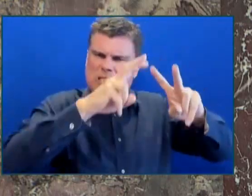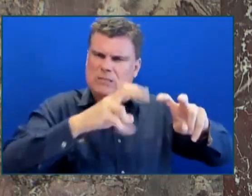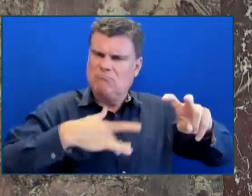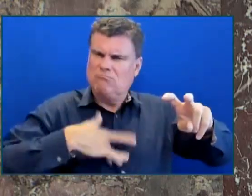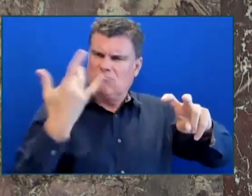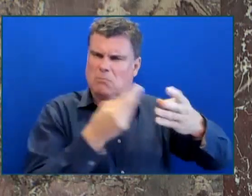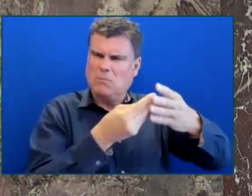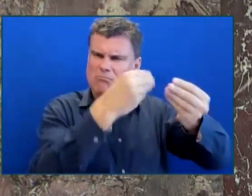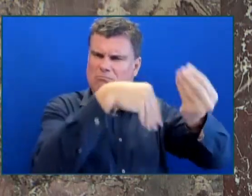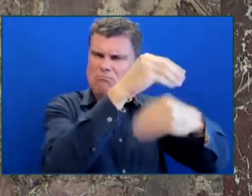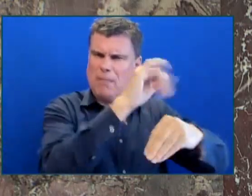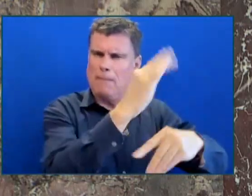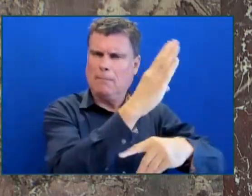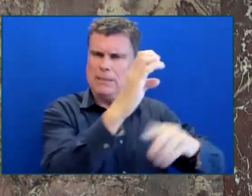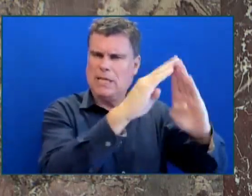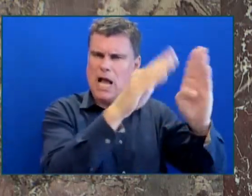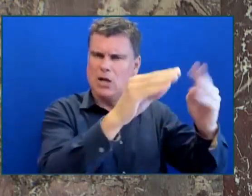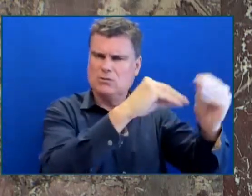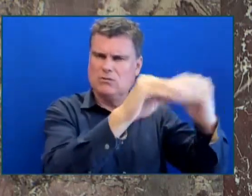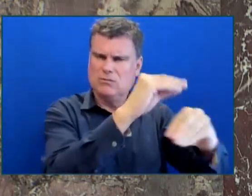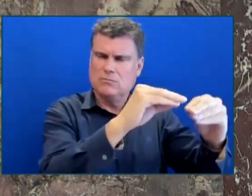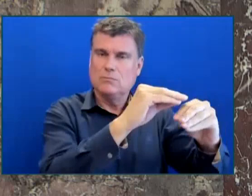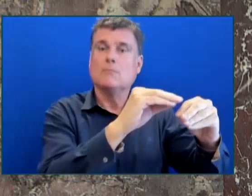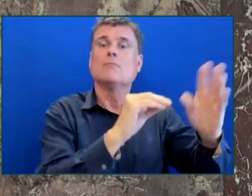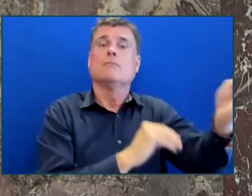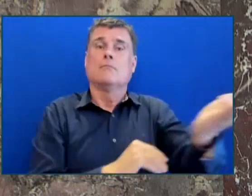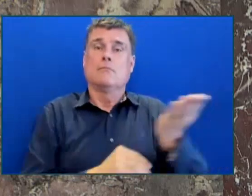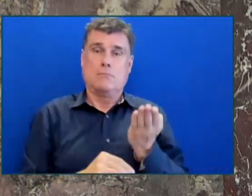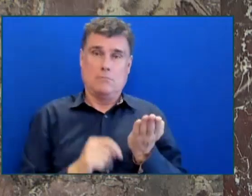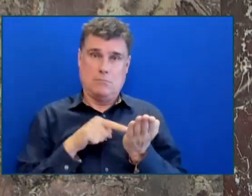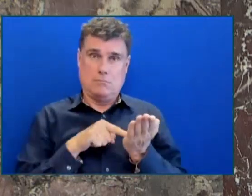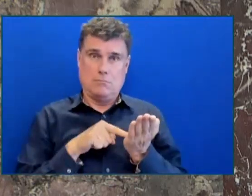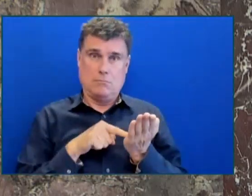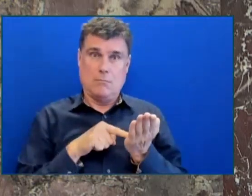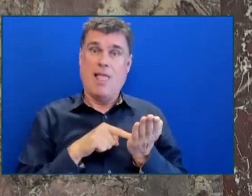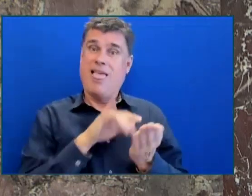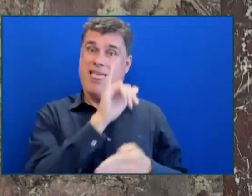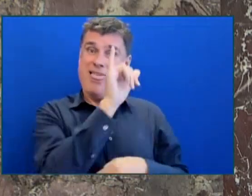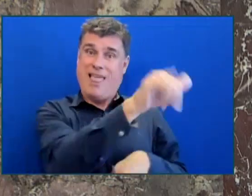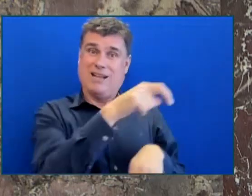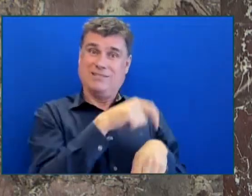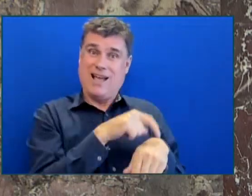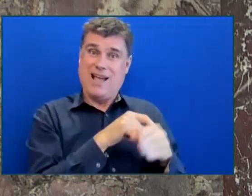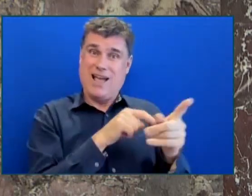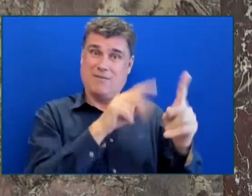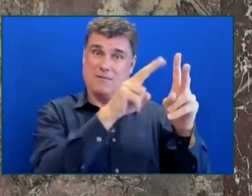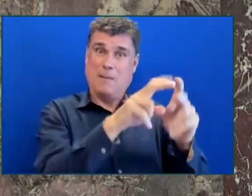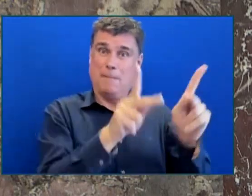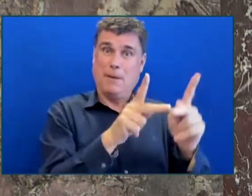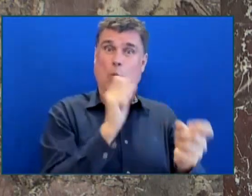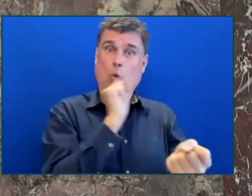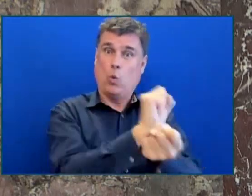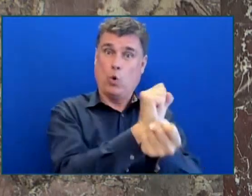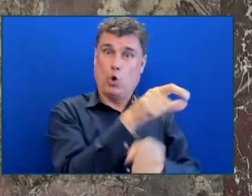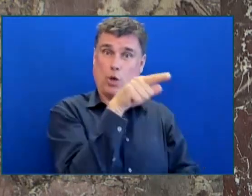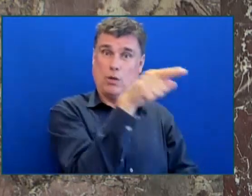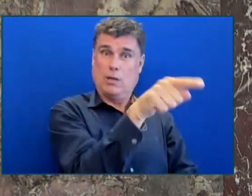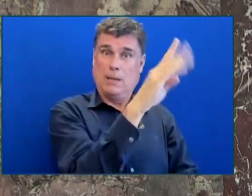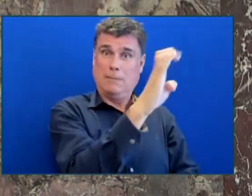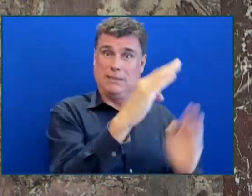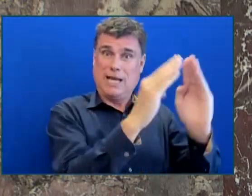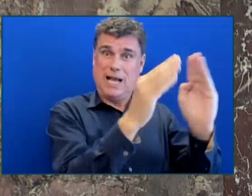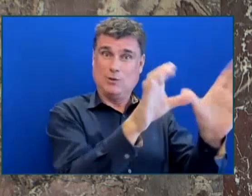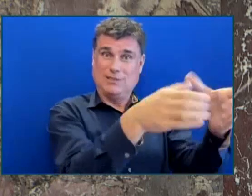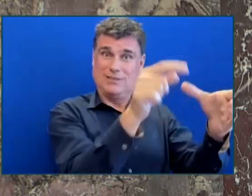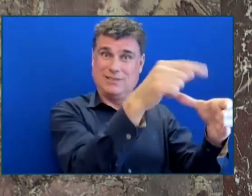work, individuals from BC Housing came forward with very serious allegations with information to the review team